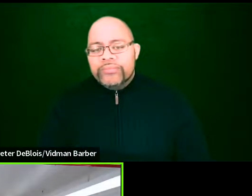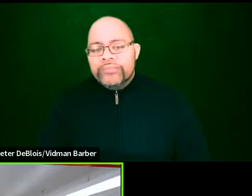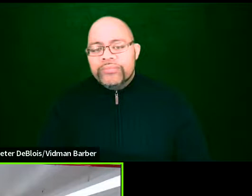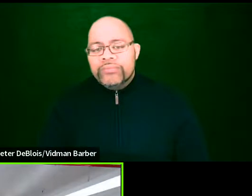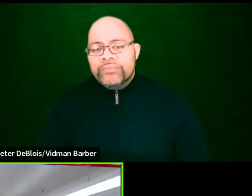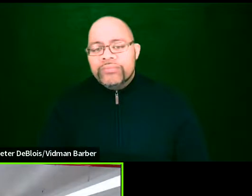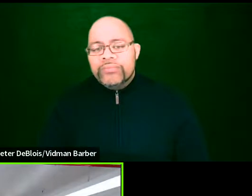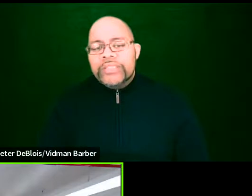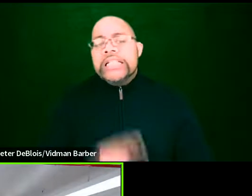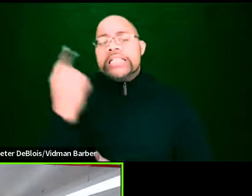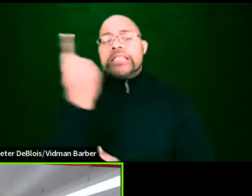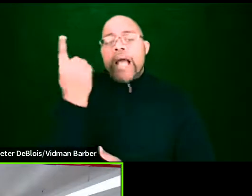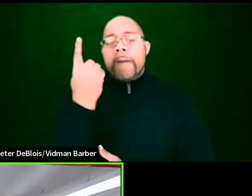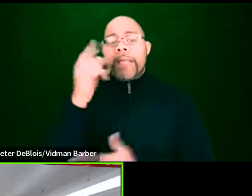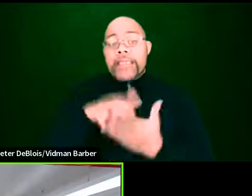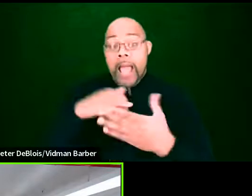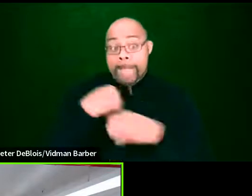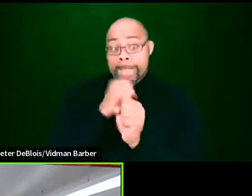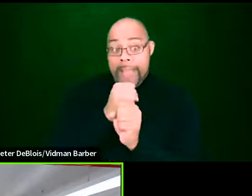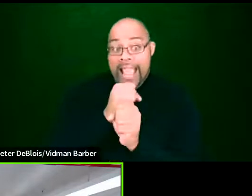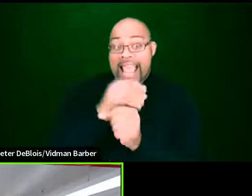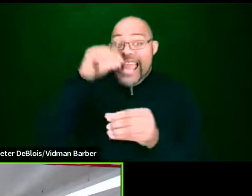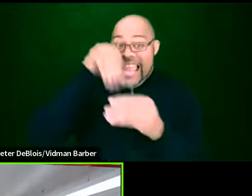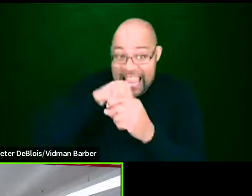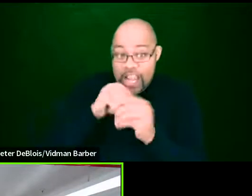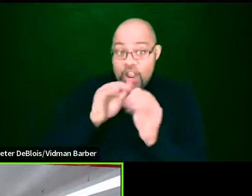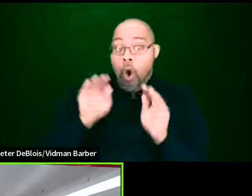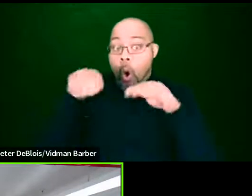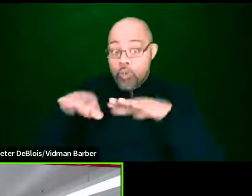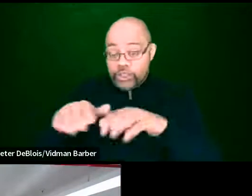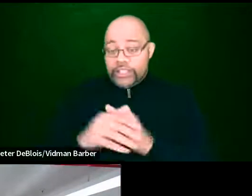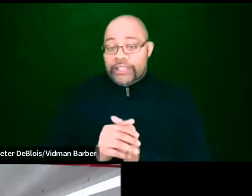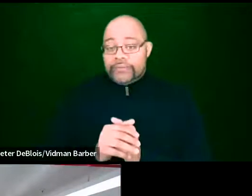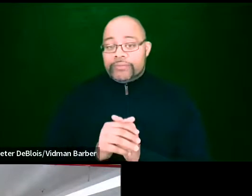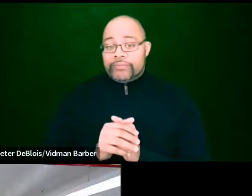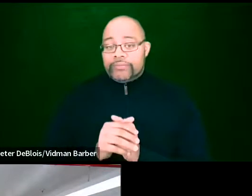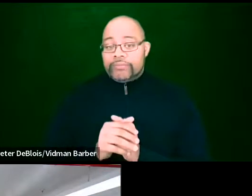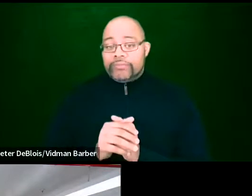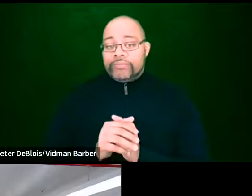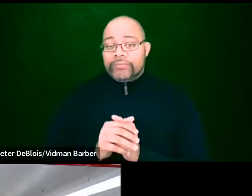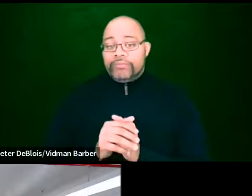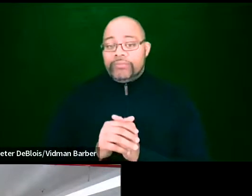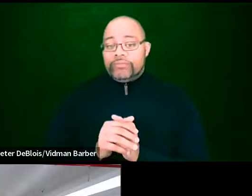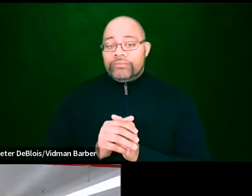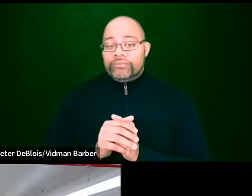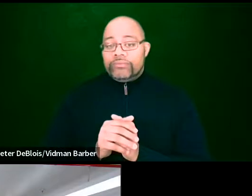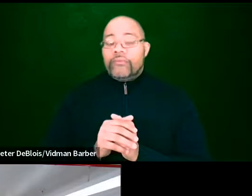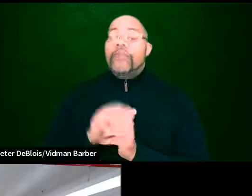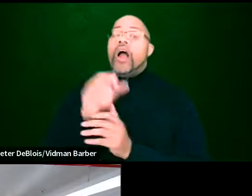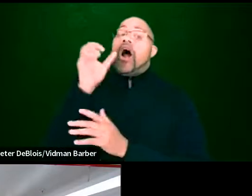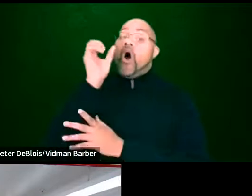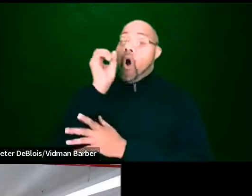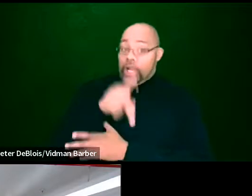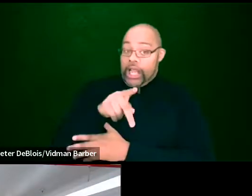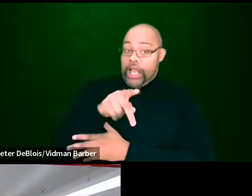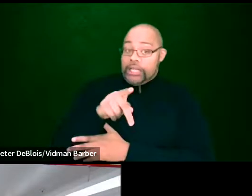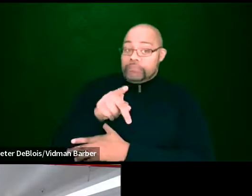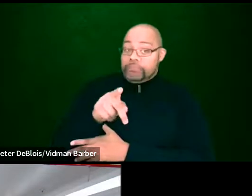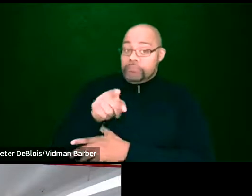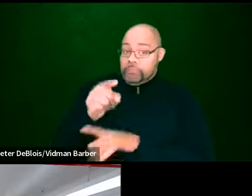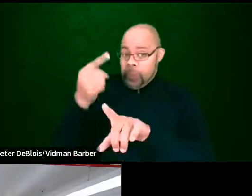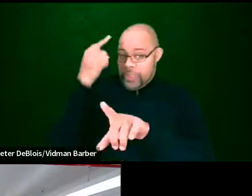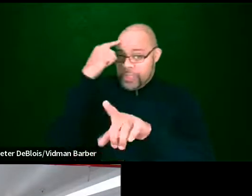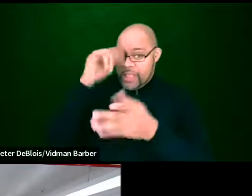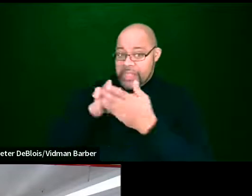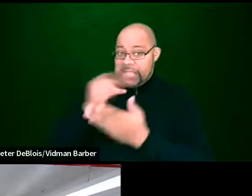So something that gets made in the ocean. Mm, okay, so you're thinking